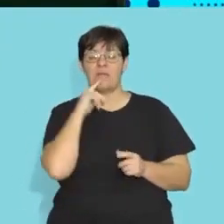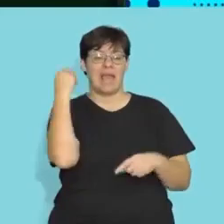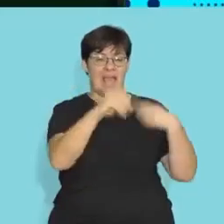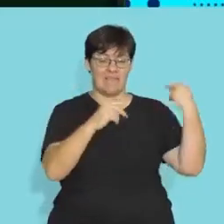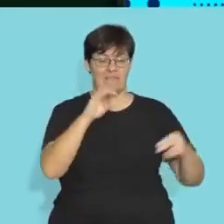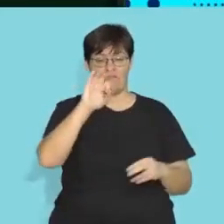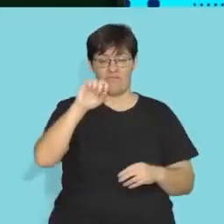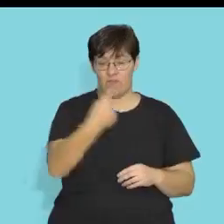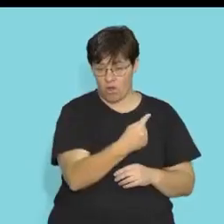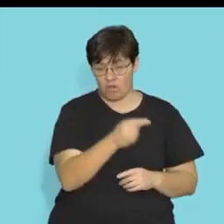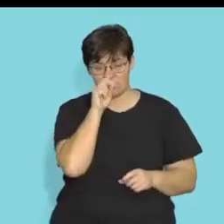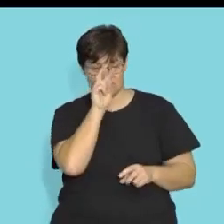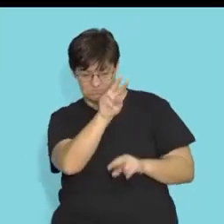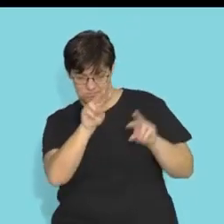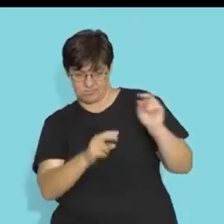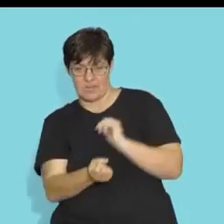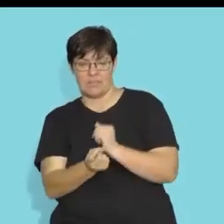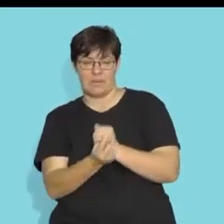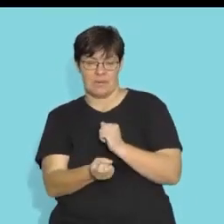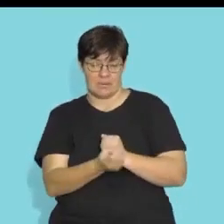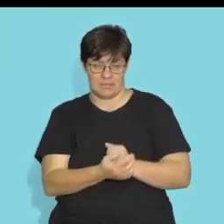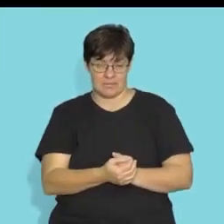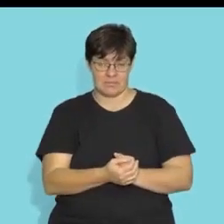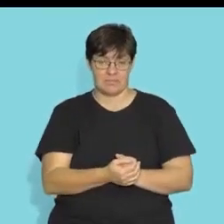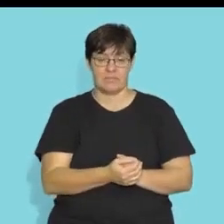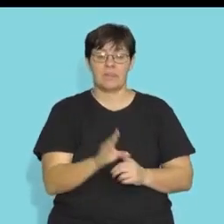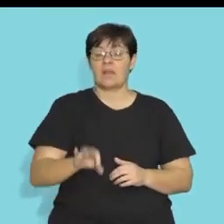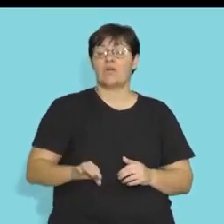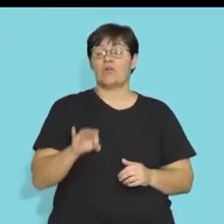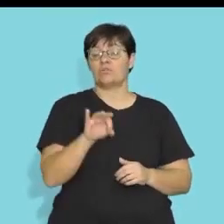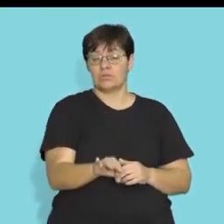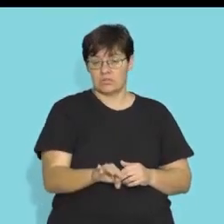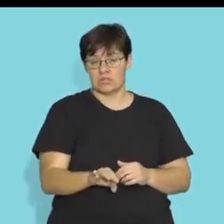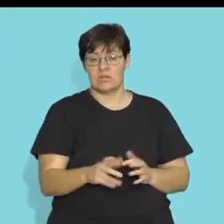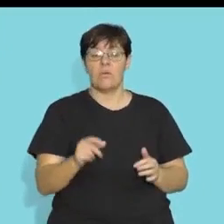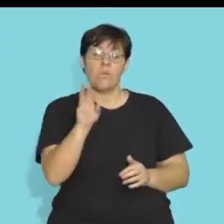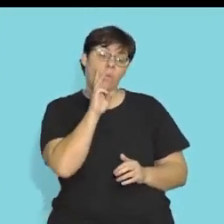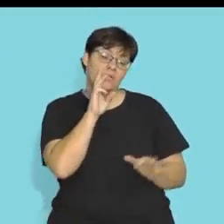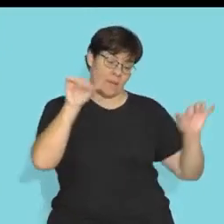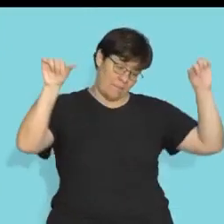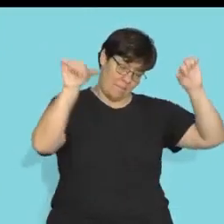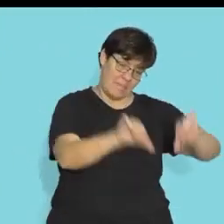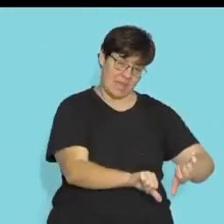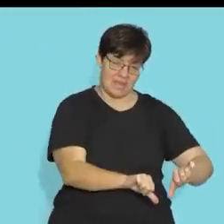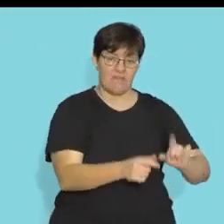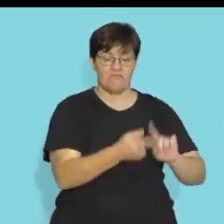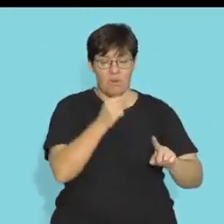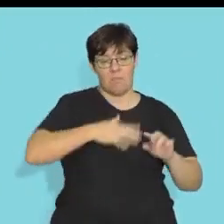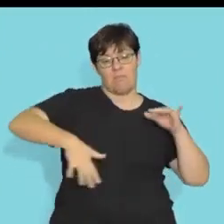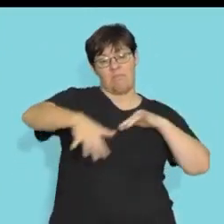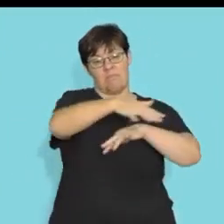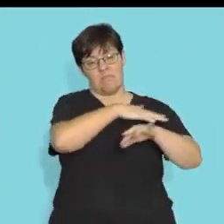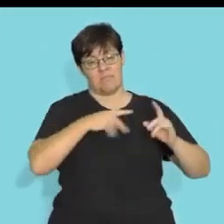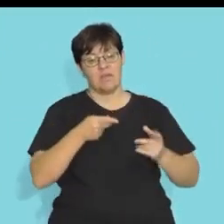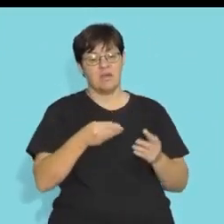And we also see hail and fog at different times of the year. So these are significant contributing factors to returning water back from